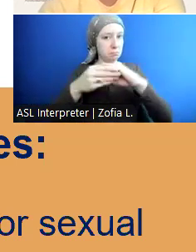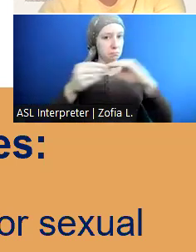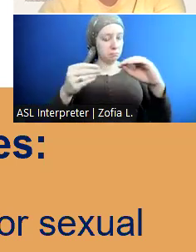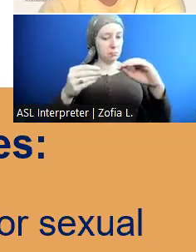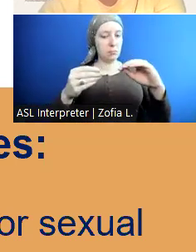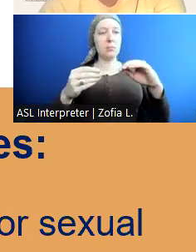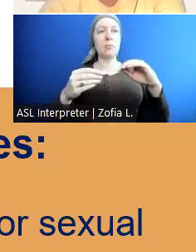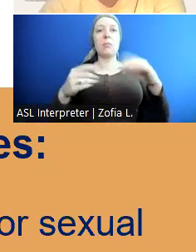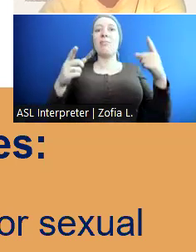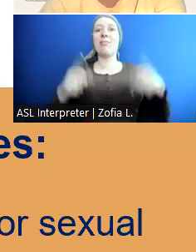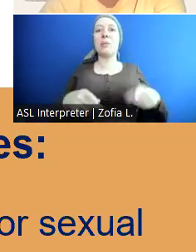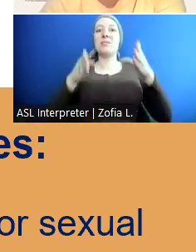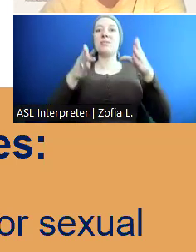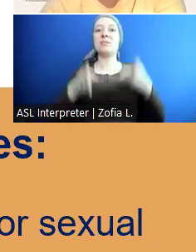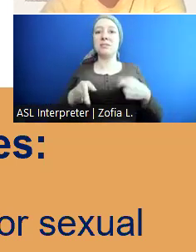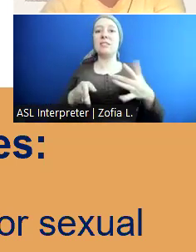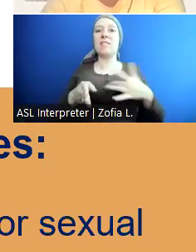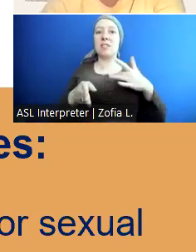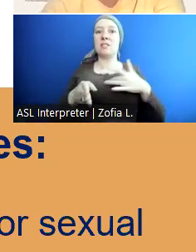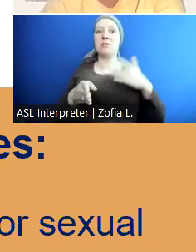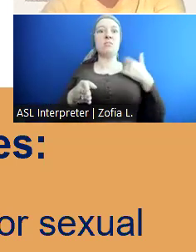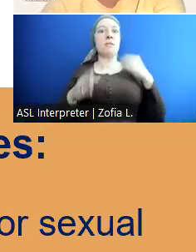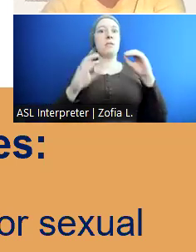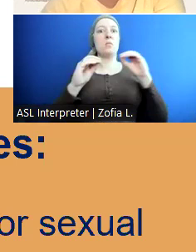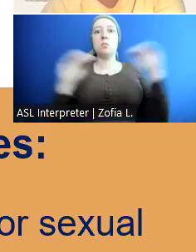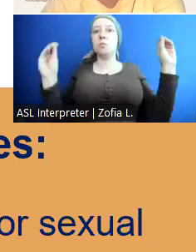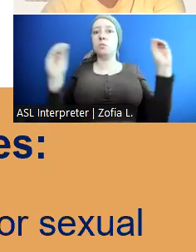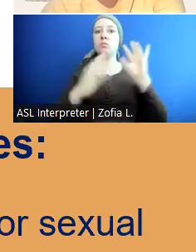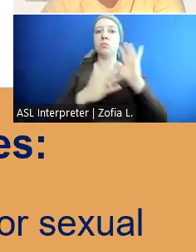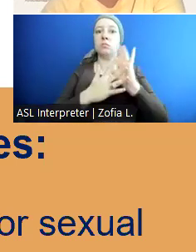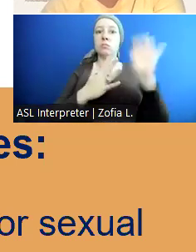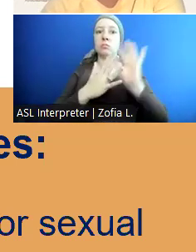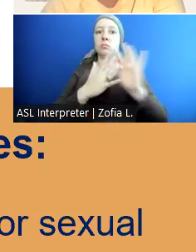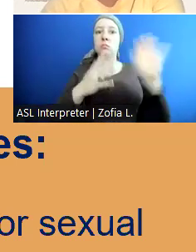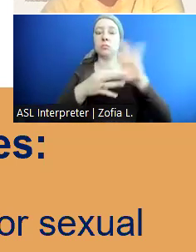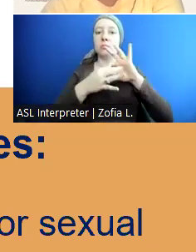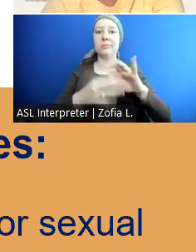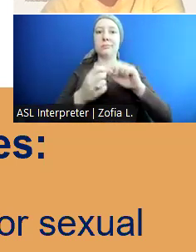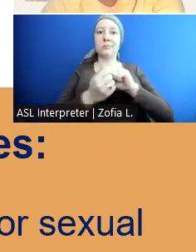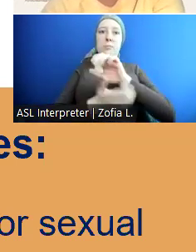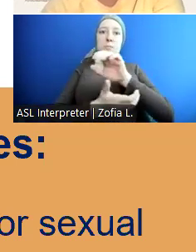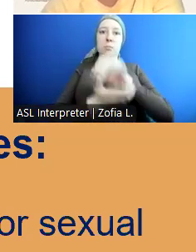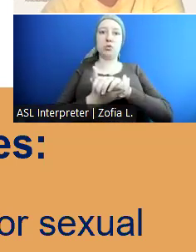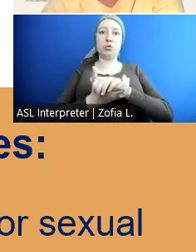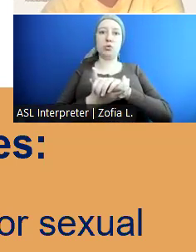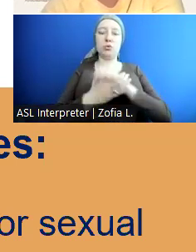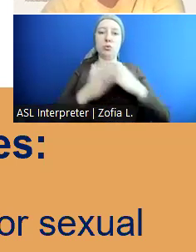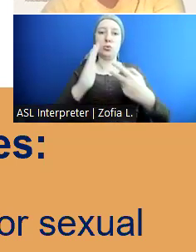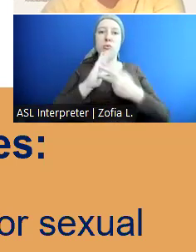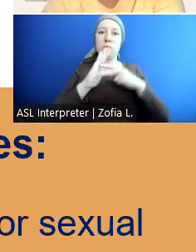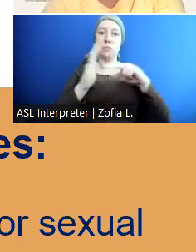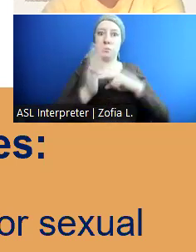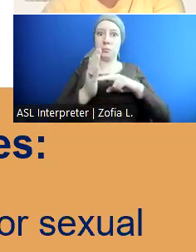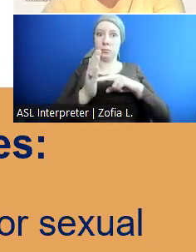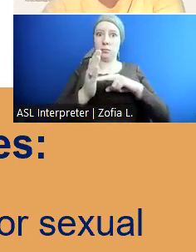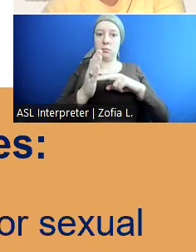You know, when an individual feels they have no real choice when it comes to marriage, they lose, as Sarah